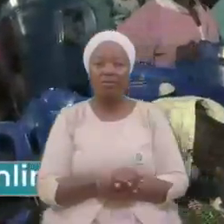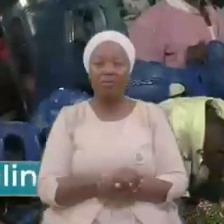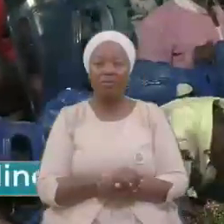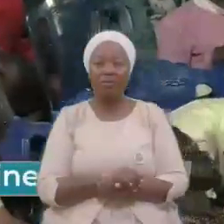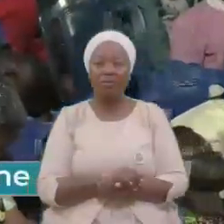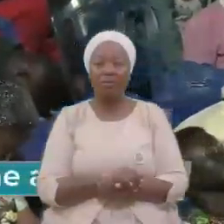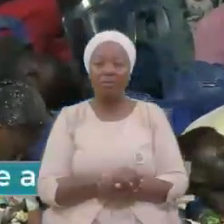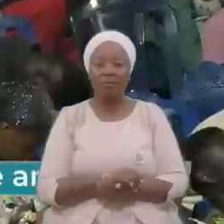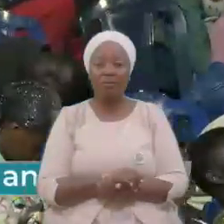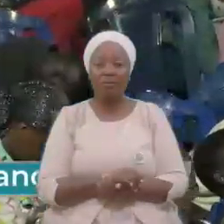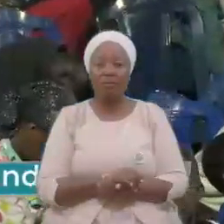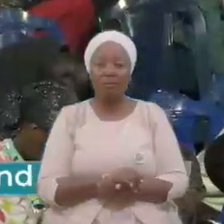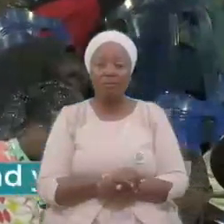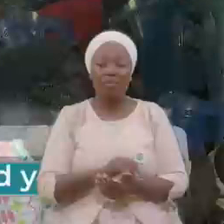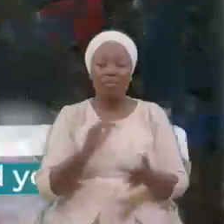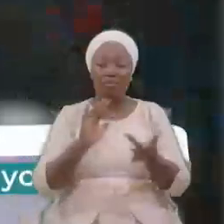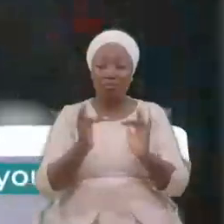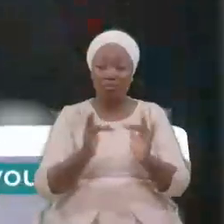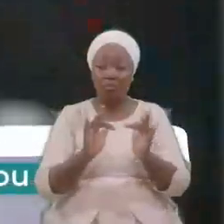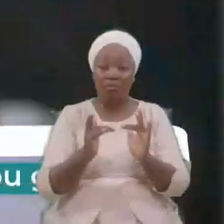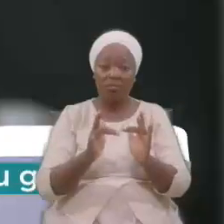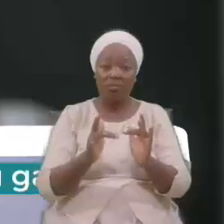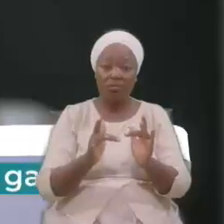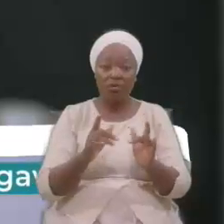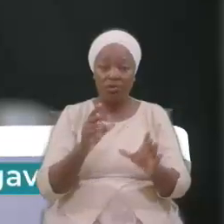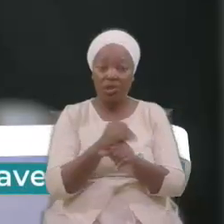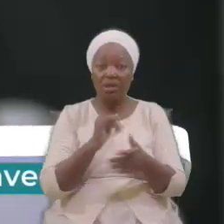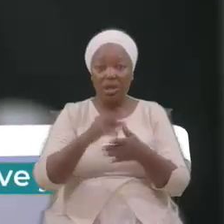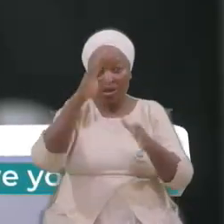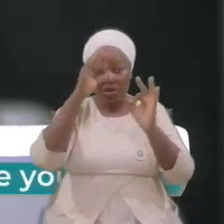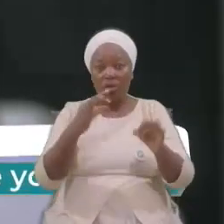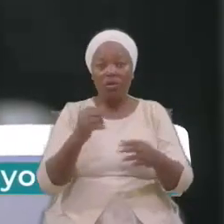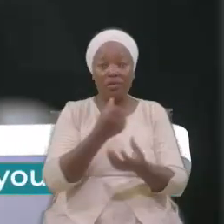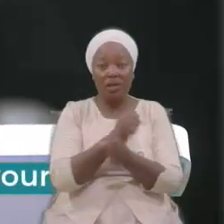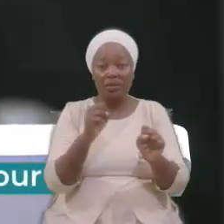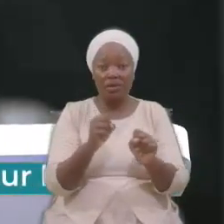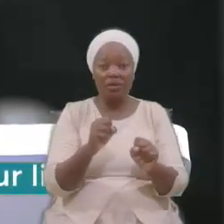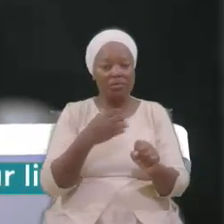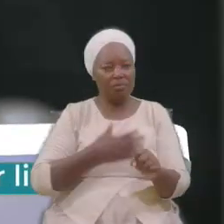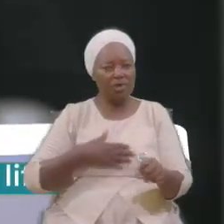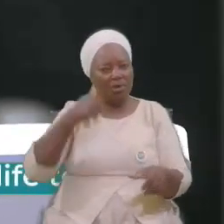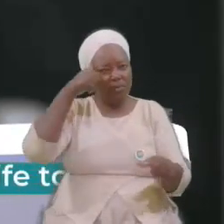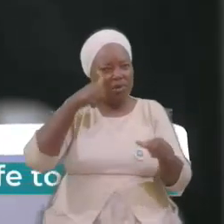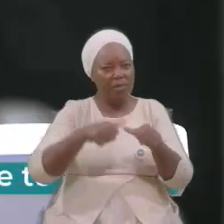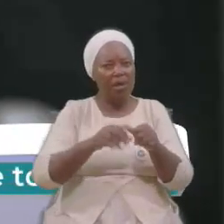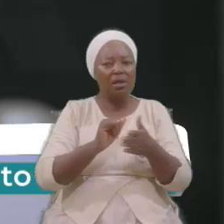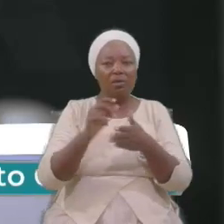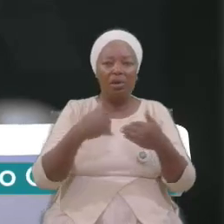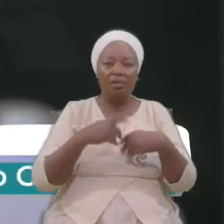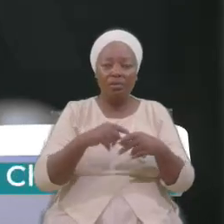And online, those of all that have taken the decision, remember, You have to give this